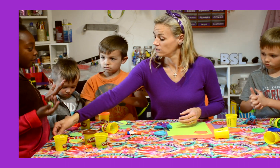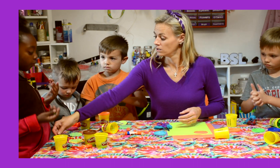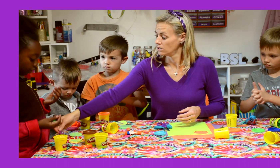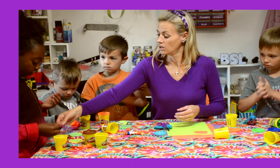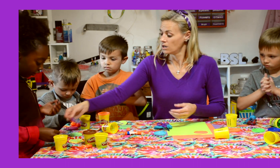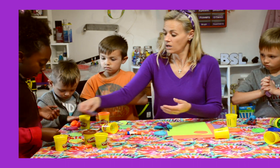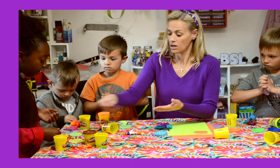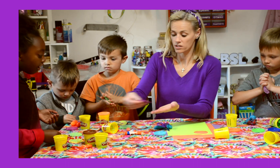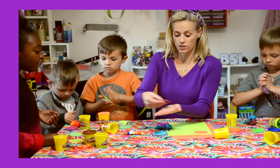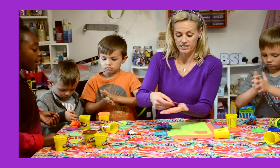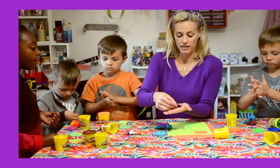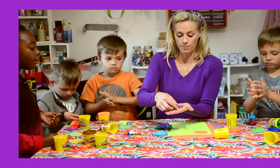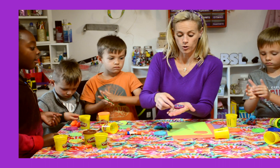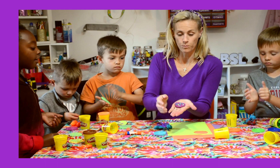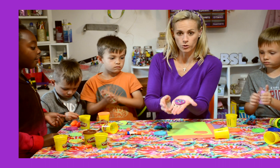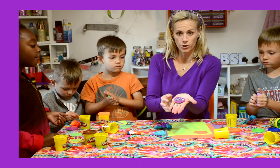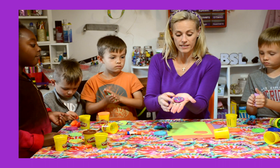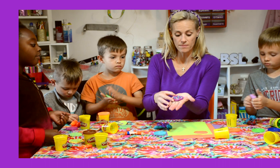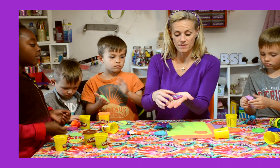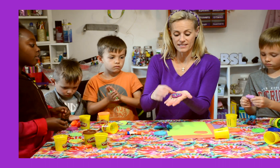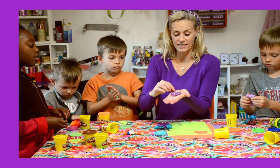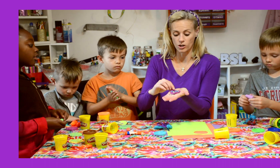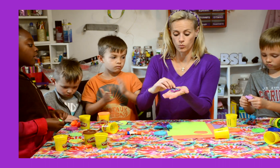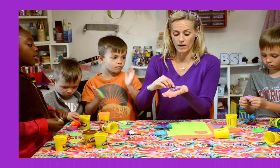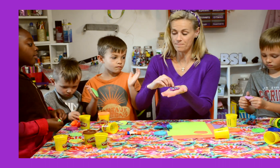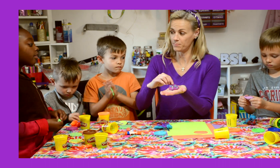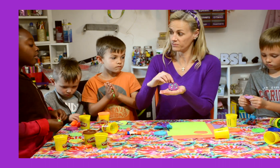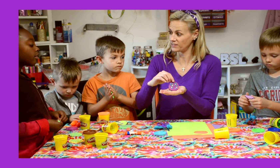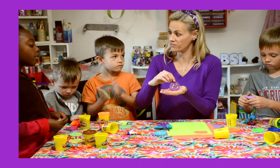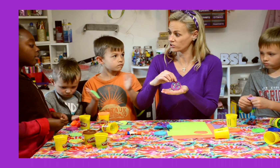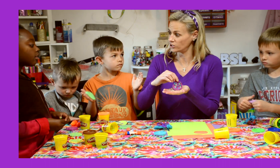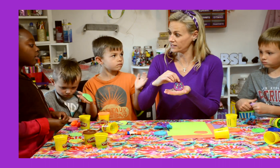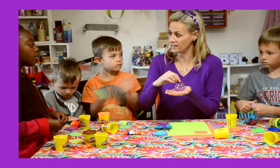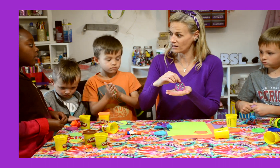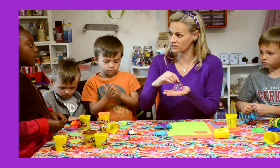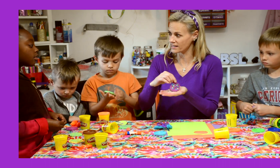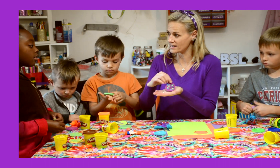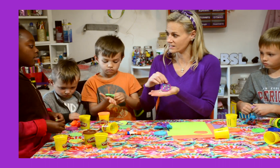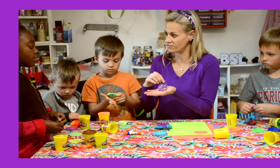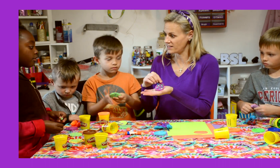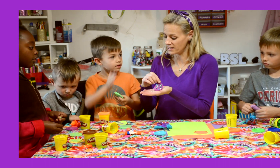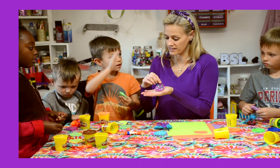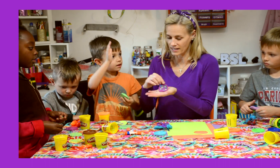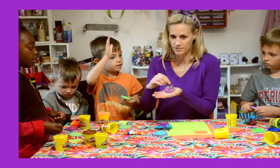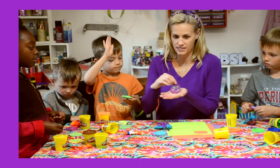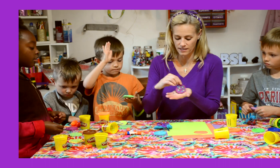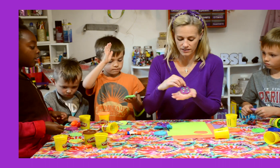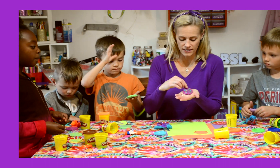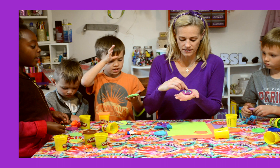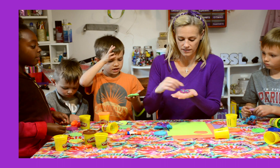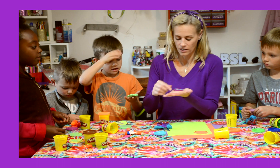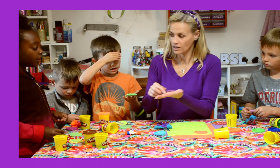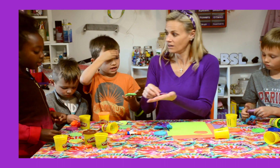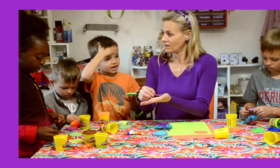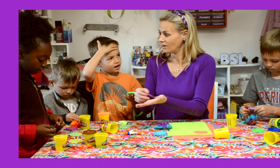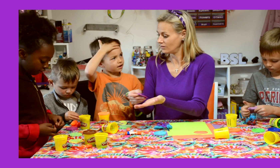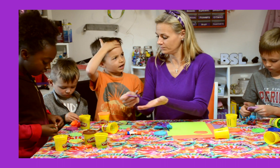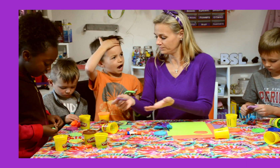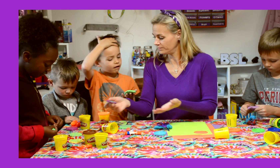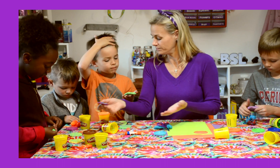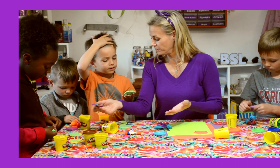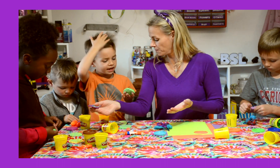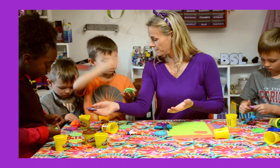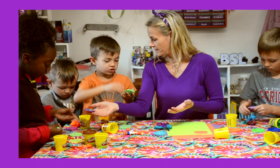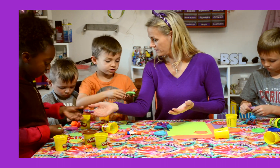has like purple fruit going. So that's like a purple cookie? Maybe that's like a grape flavored cookie? It looks like it has confetti on top. Doesn't that look It does have confetti. And